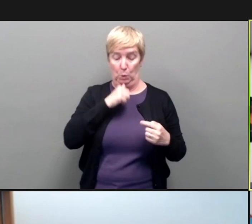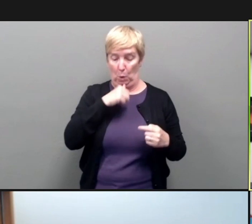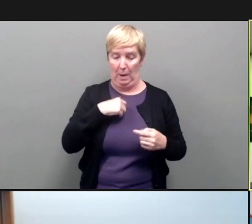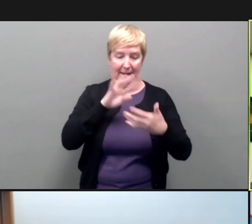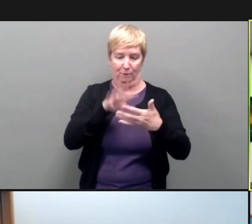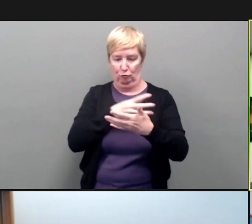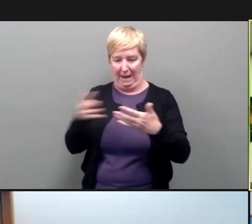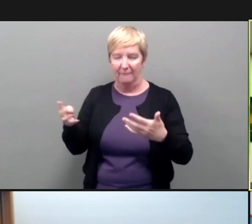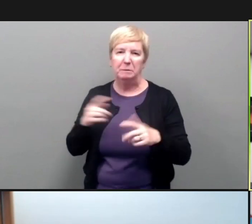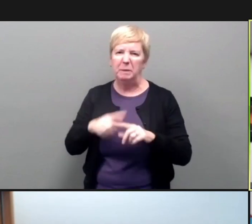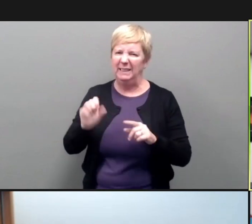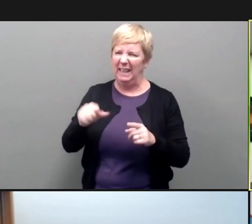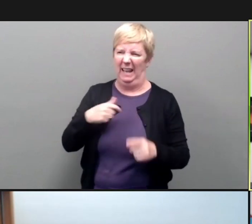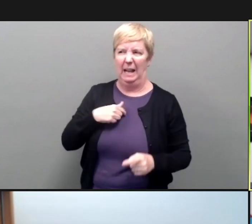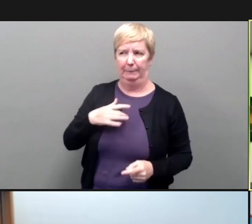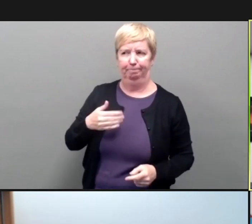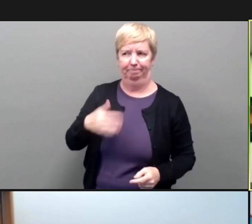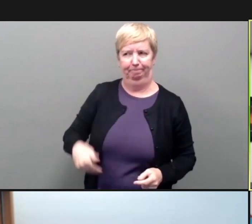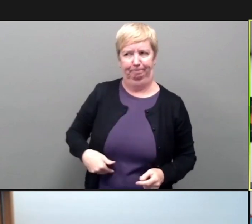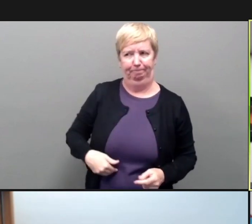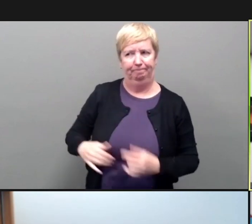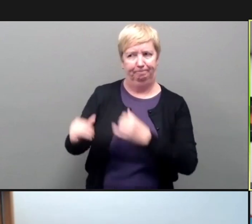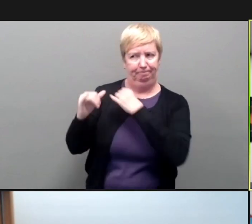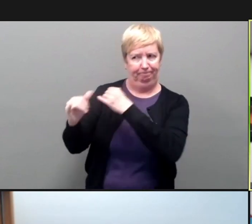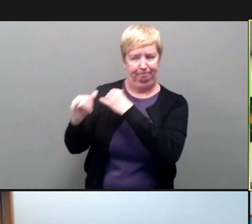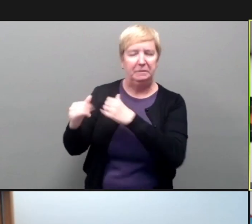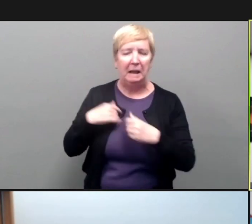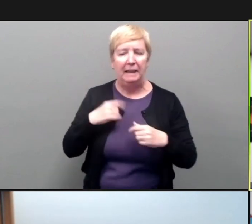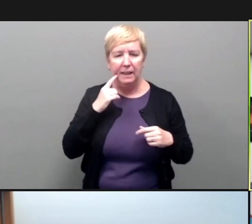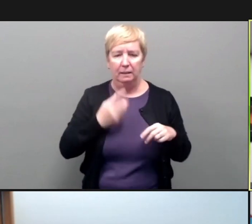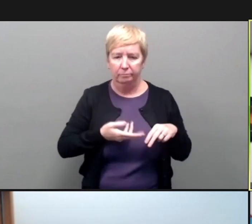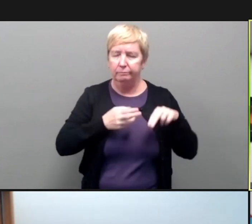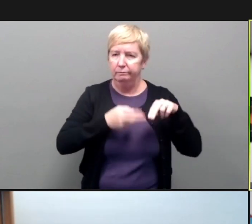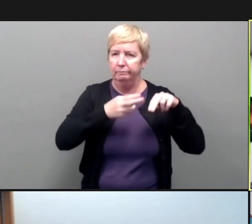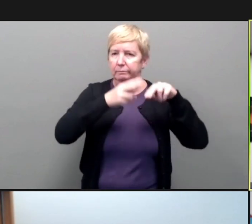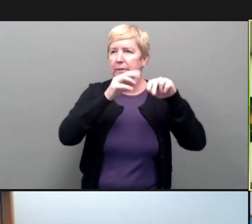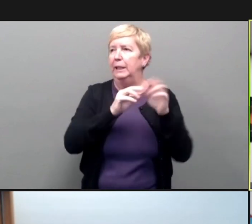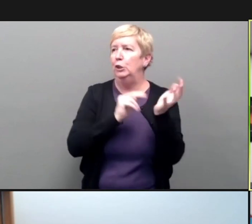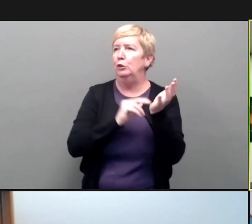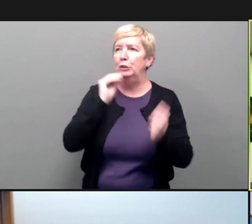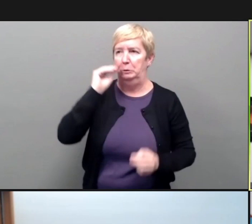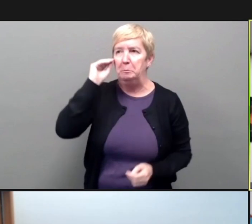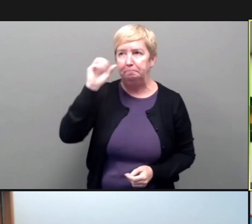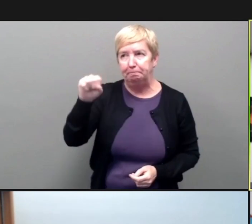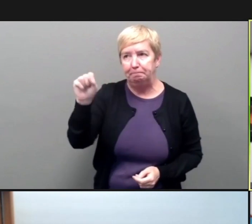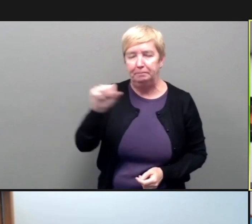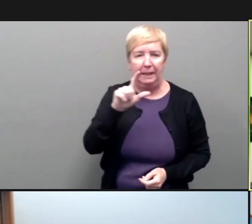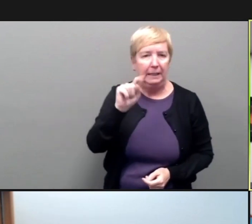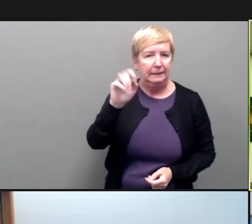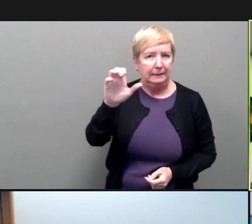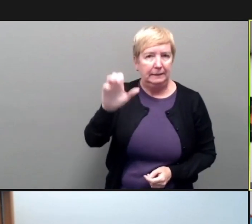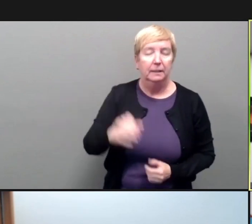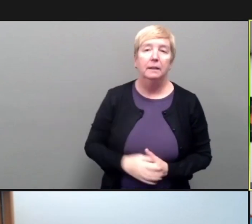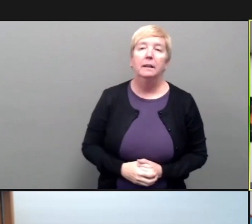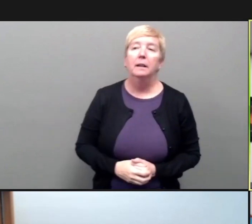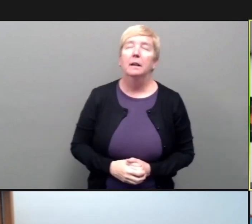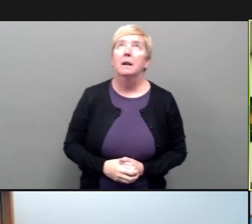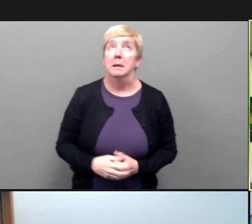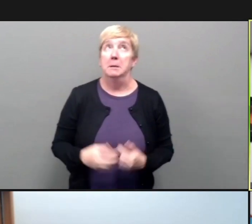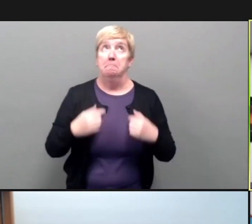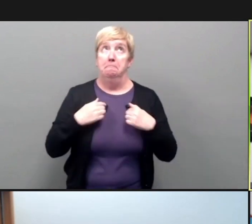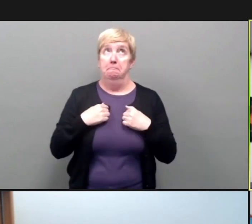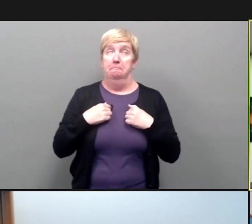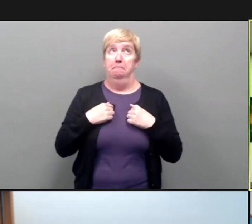I've had the same sense as you are that cases are going up. And I don't really know if I